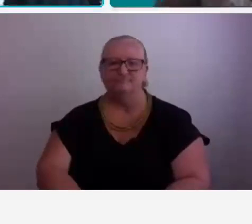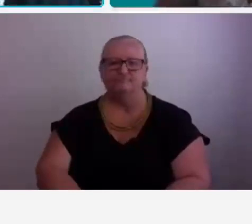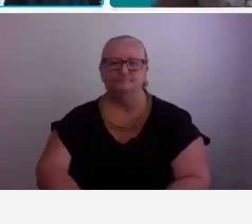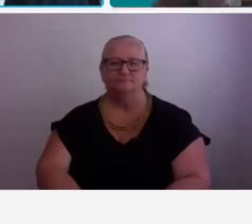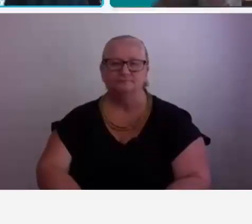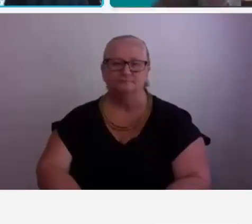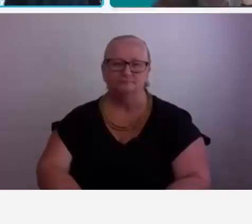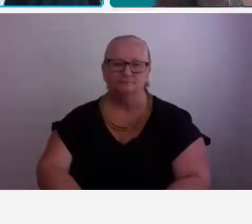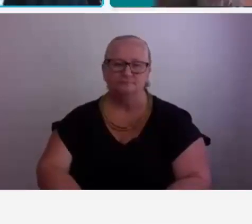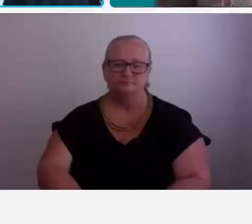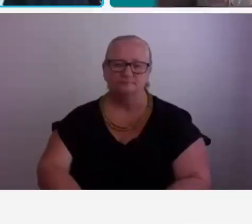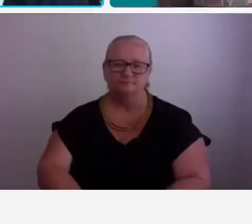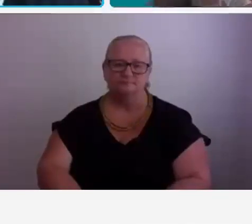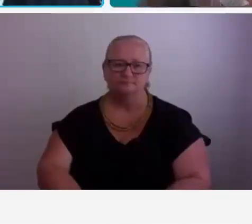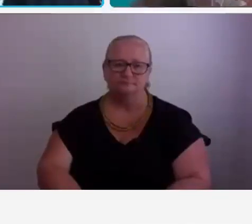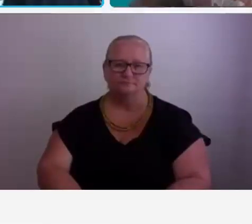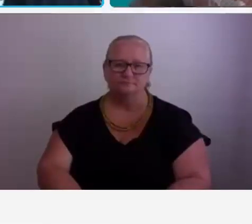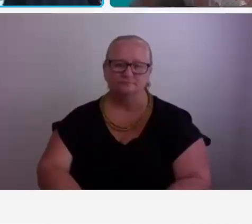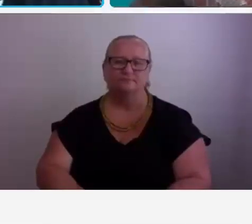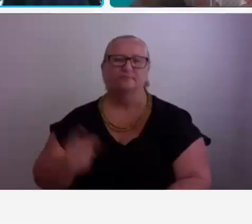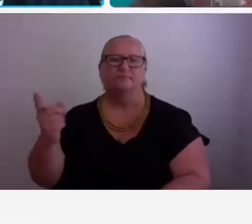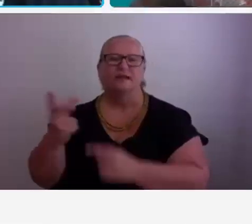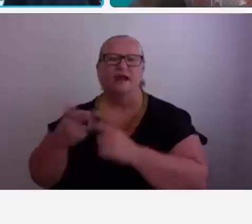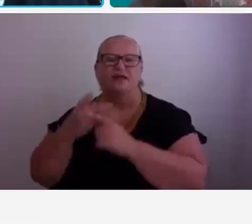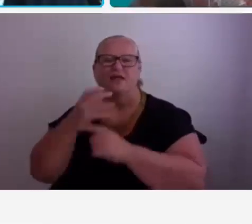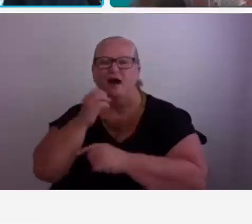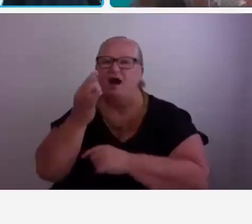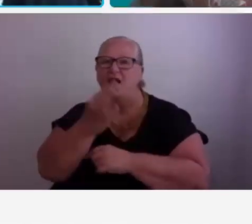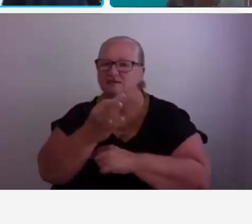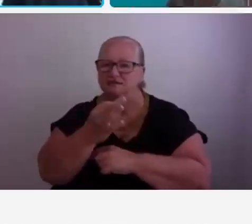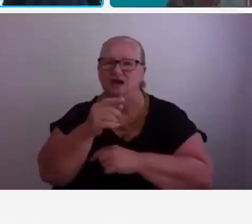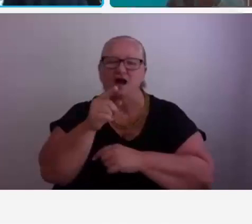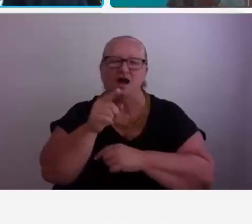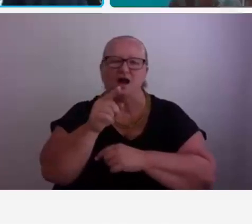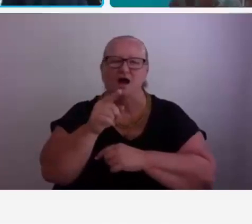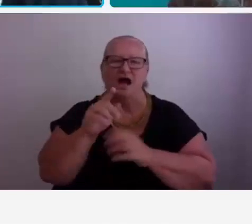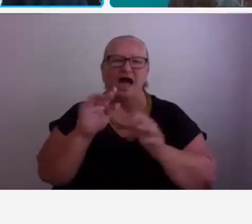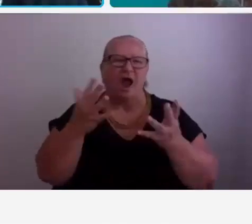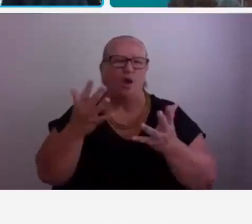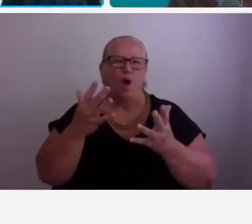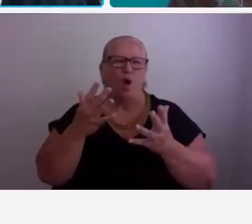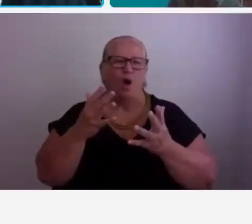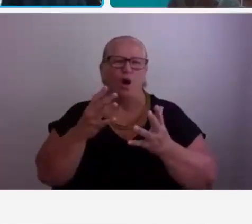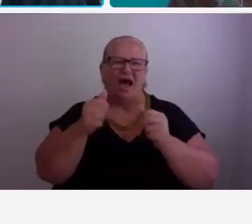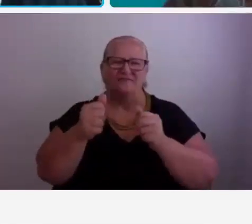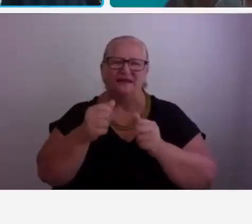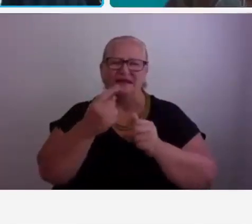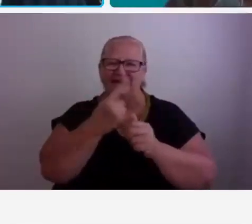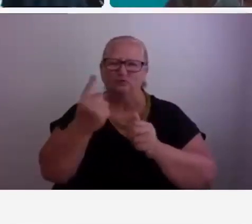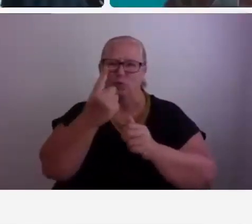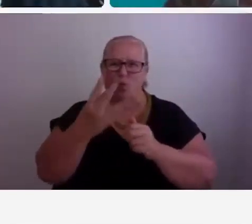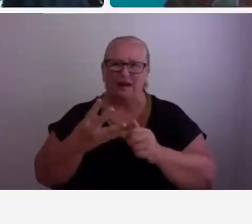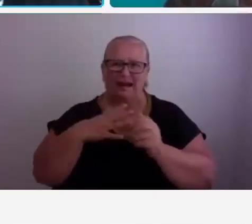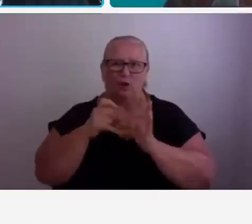And Alan was asking, just while you've got the stage, how long after each quarter is the report due?